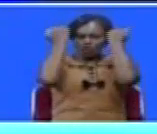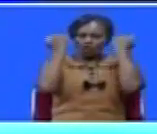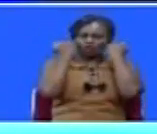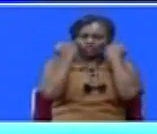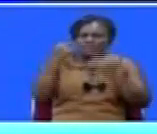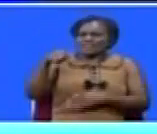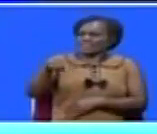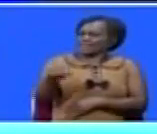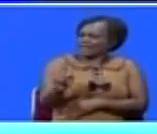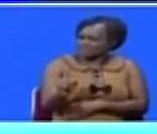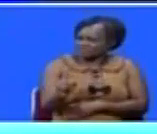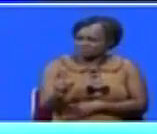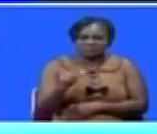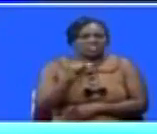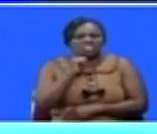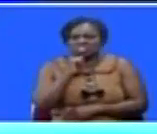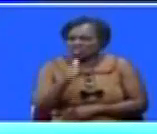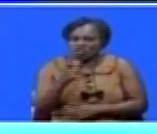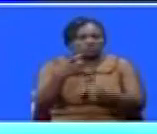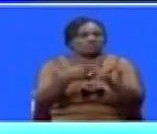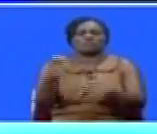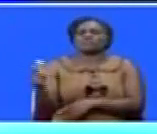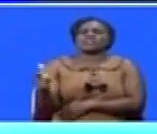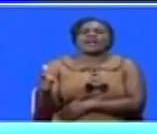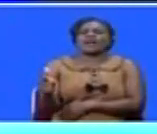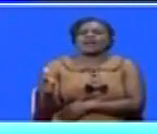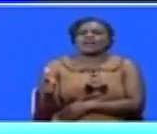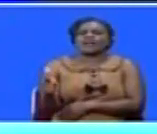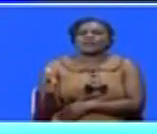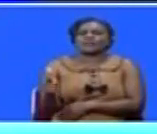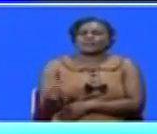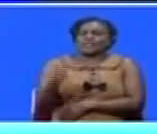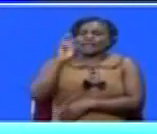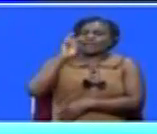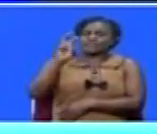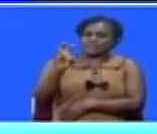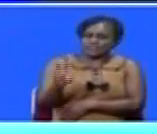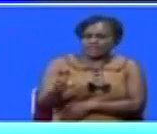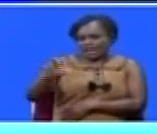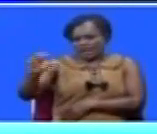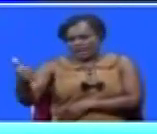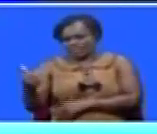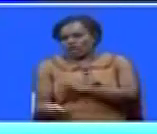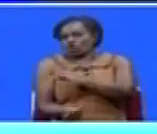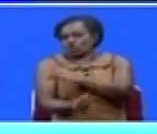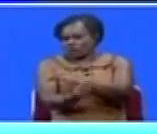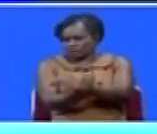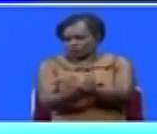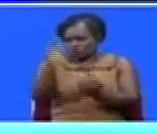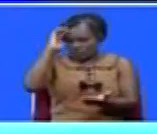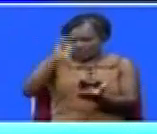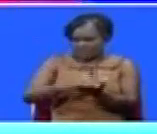Again, that not a fabrication of the media. So let's take a look at another scandal I believe we